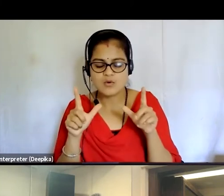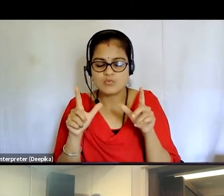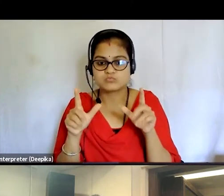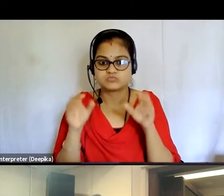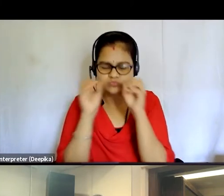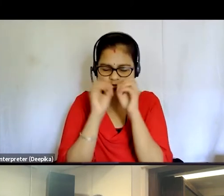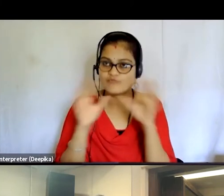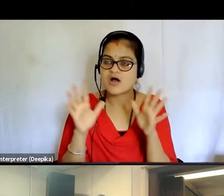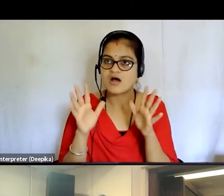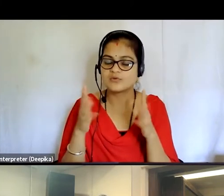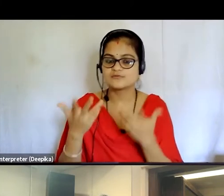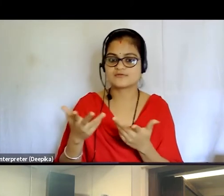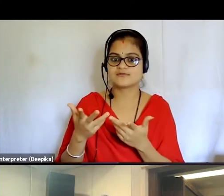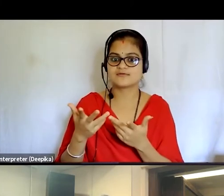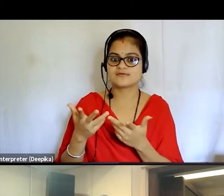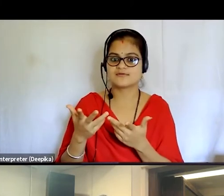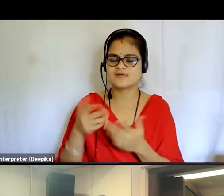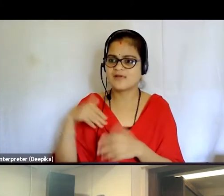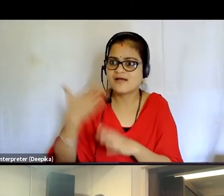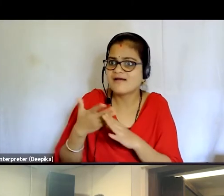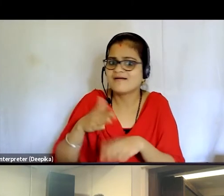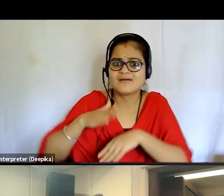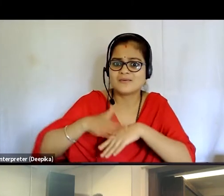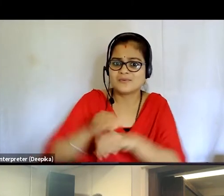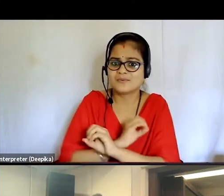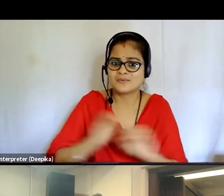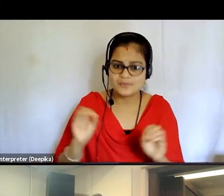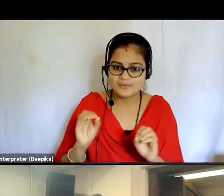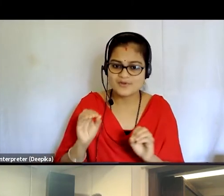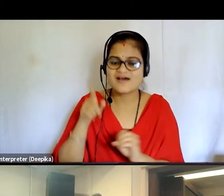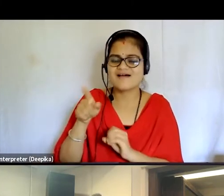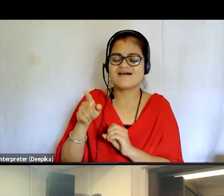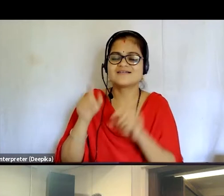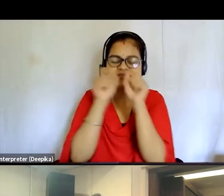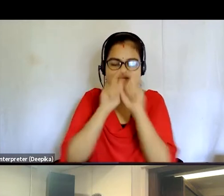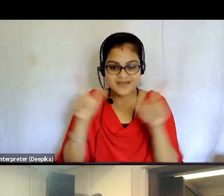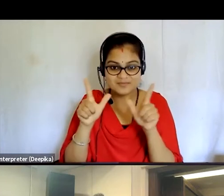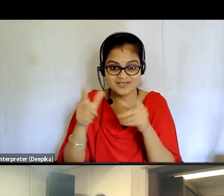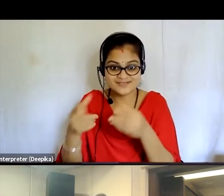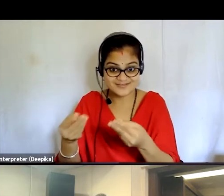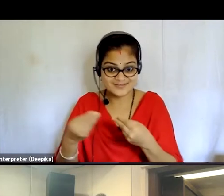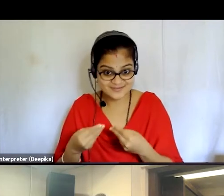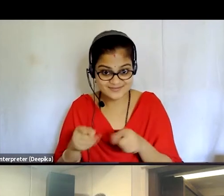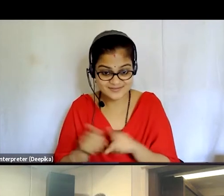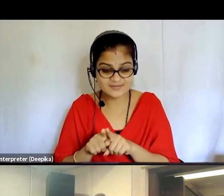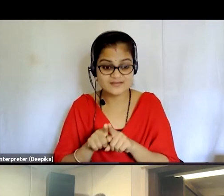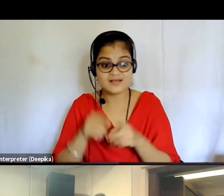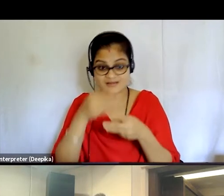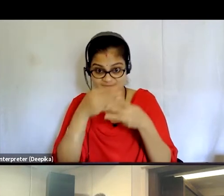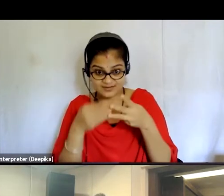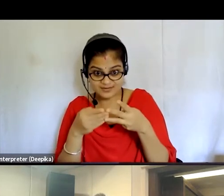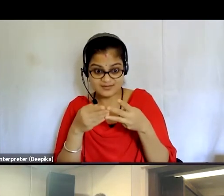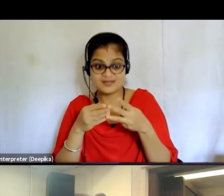saying, wow, I never saw it like this, or something that really surprises you. But beneath it all, there